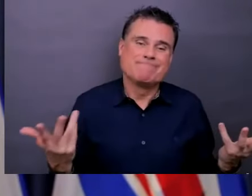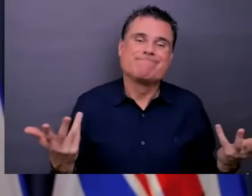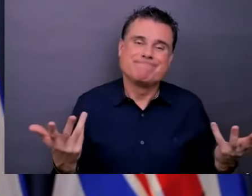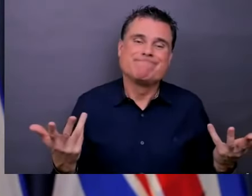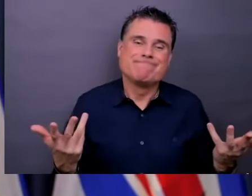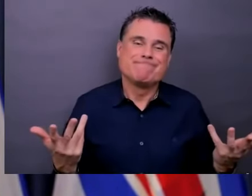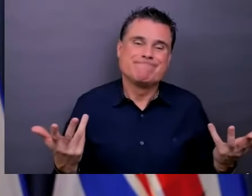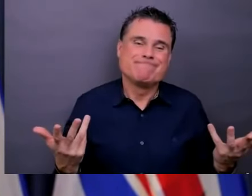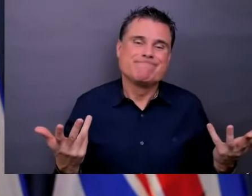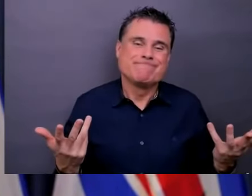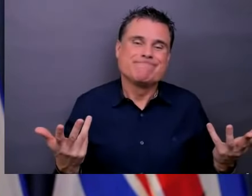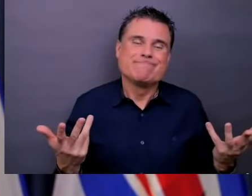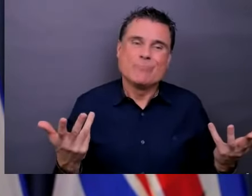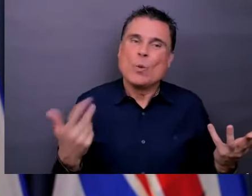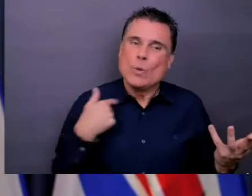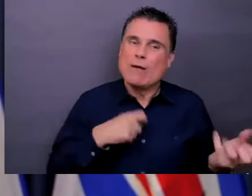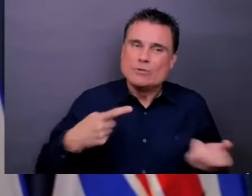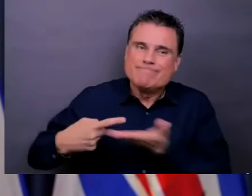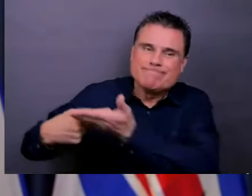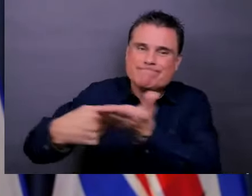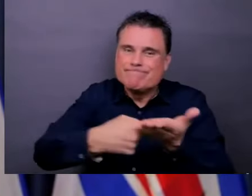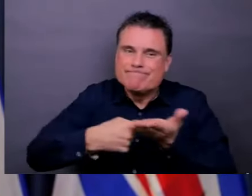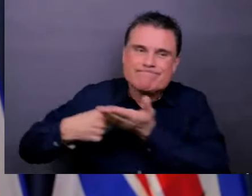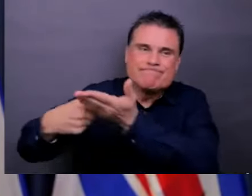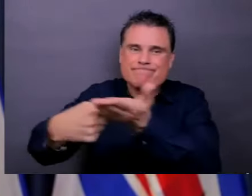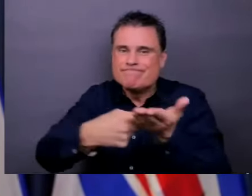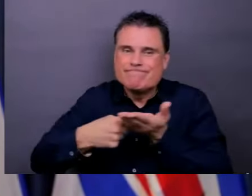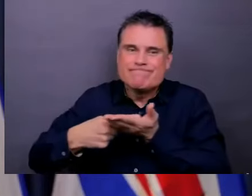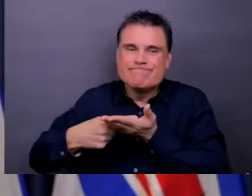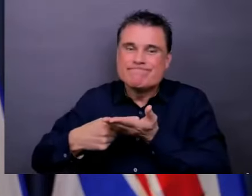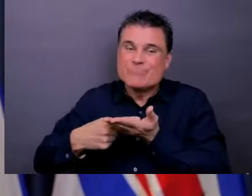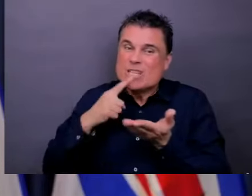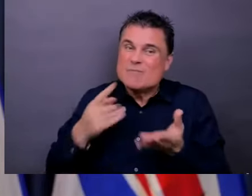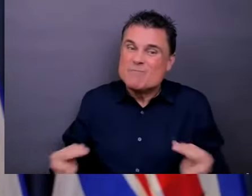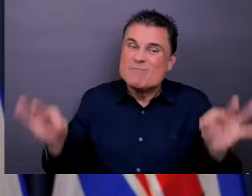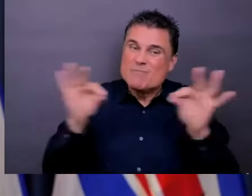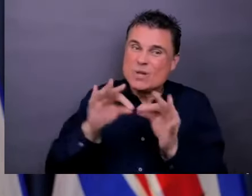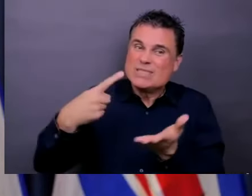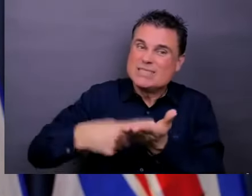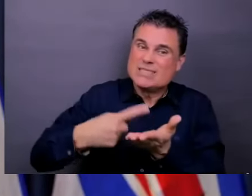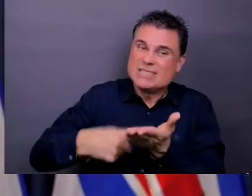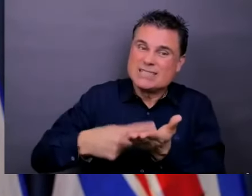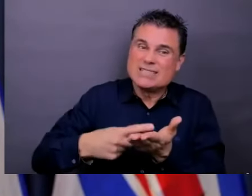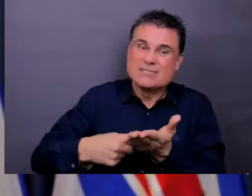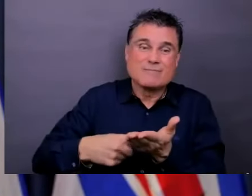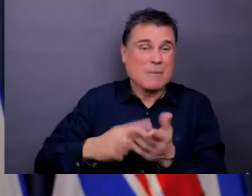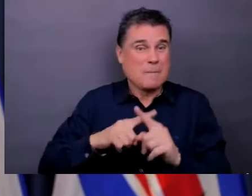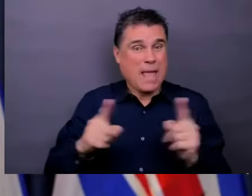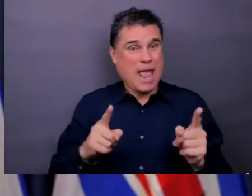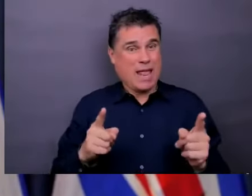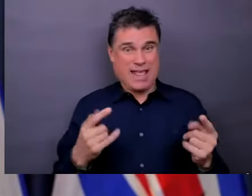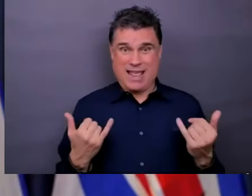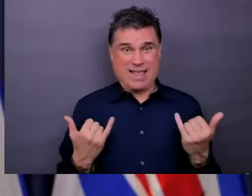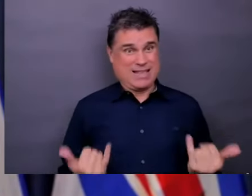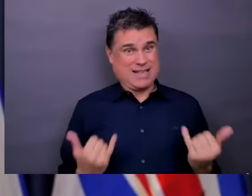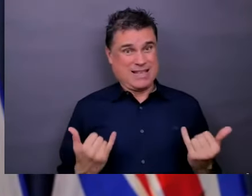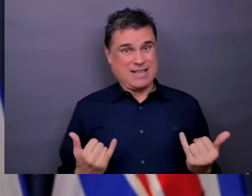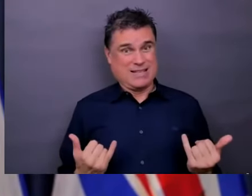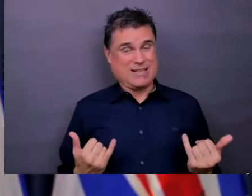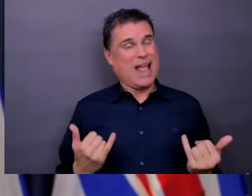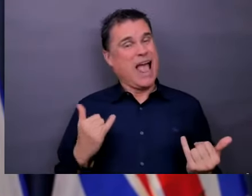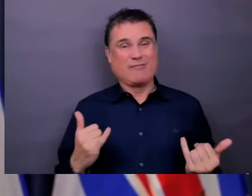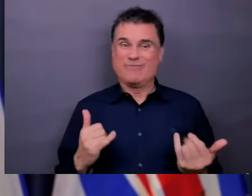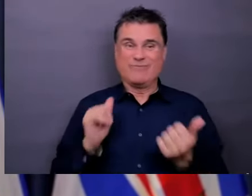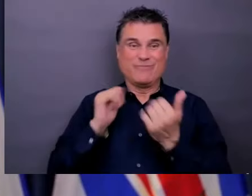There's no question about that. But as Dr. Henry has said, we have to deal with the situation in front of us, and simply complaining about